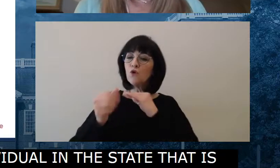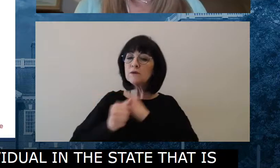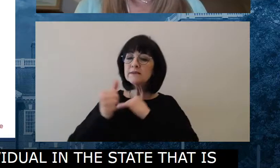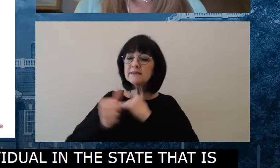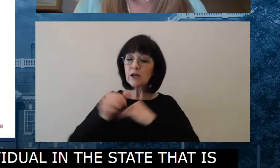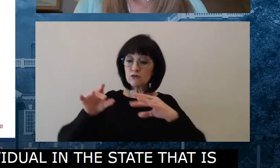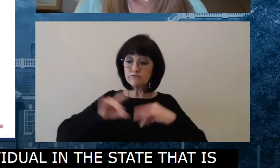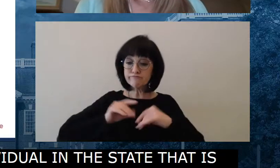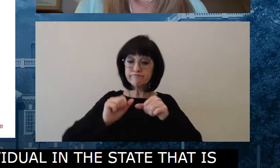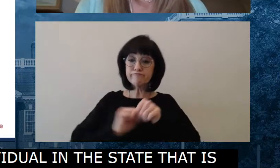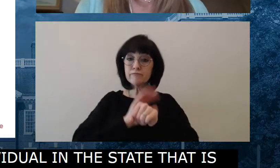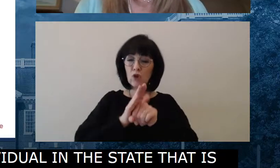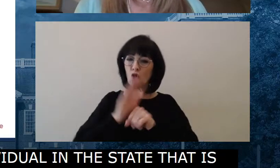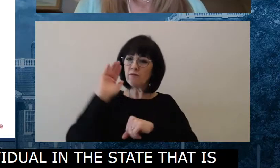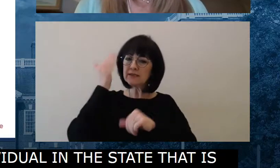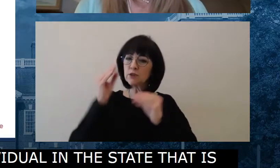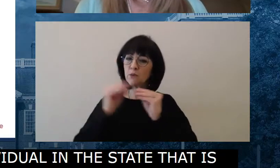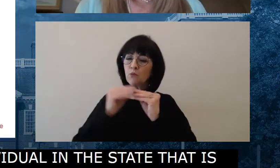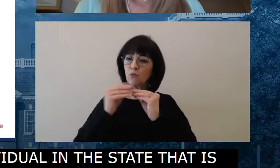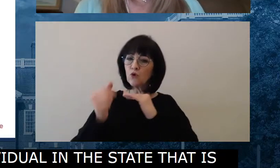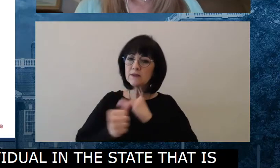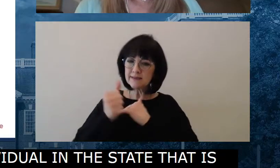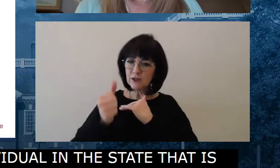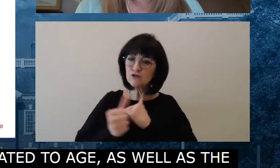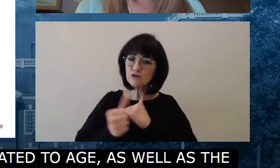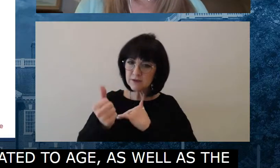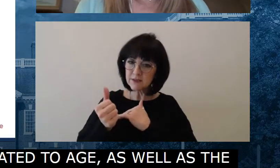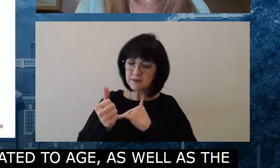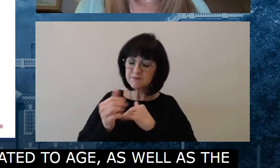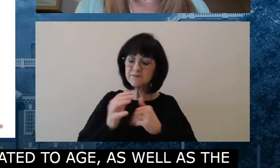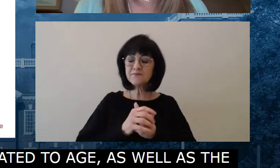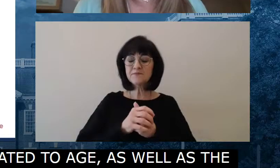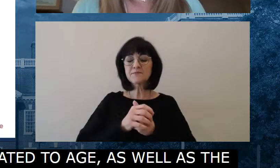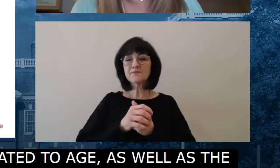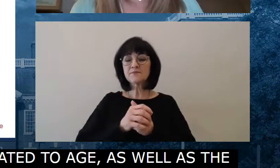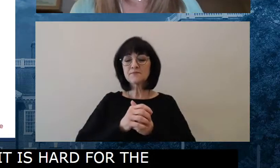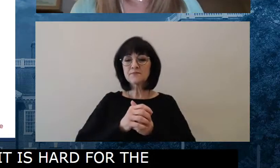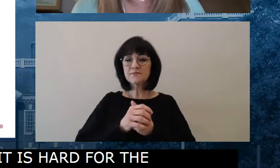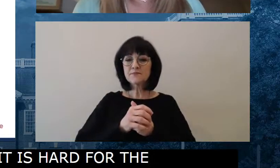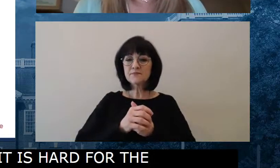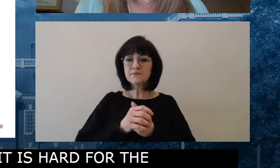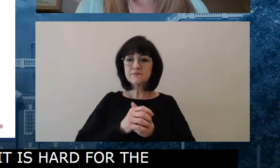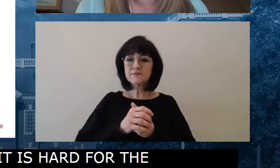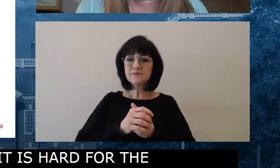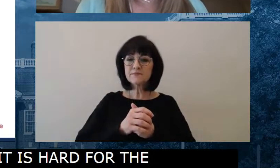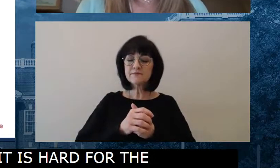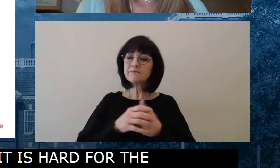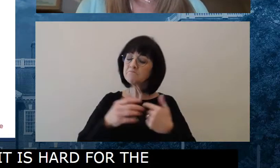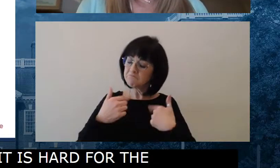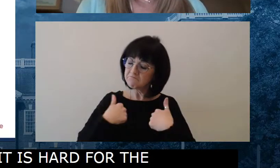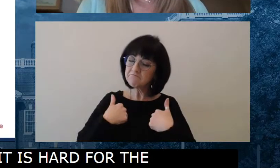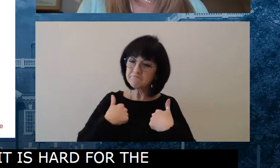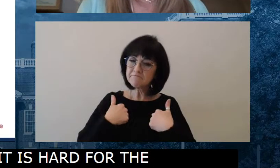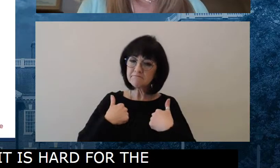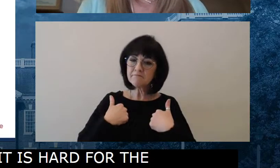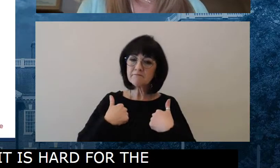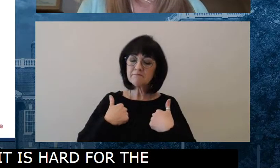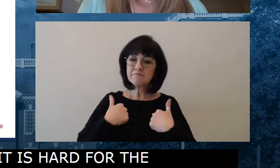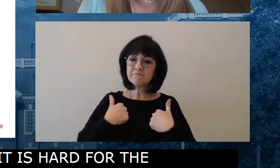diagnose somebody's health status, we are happy to